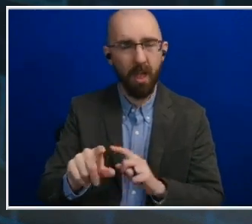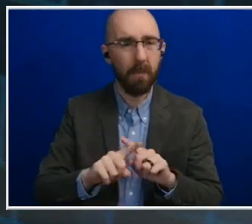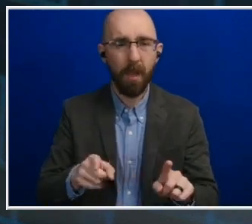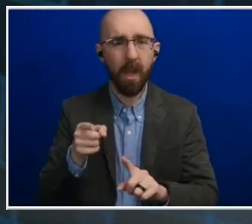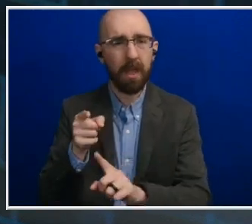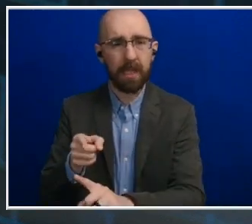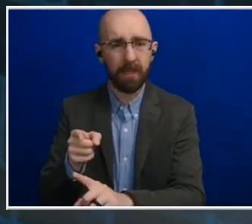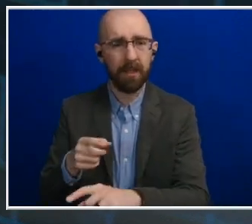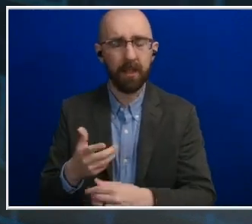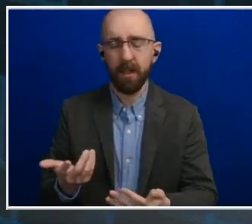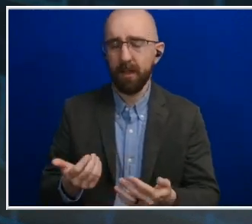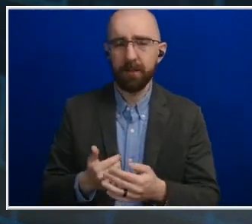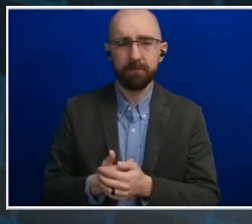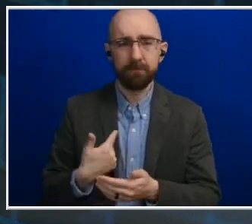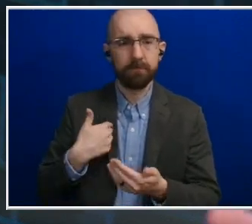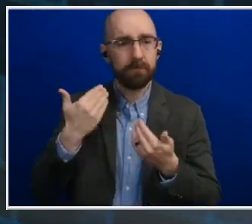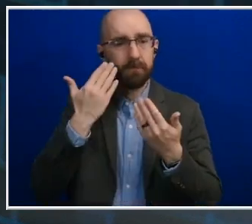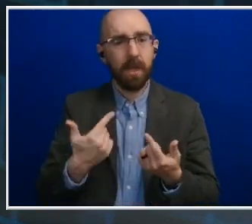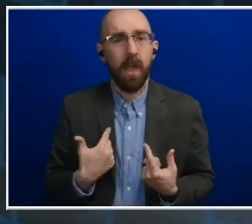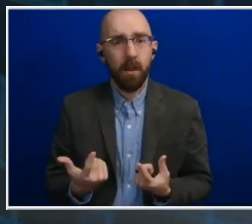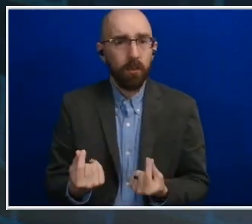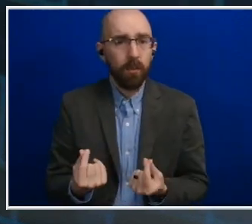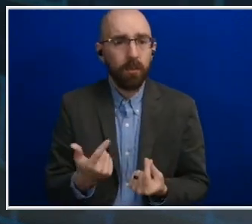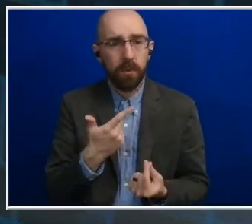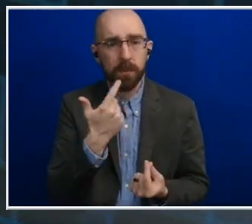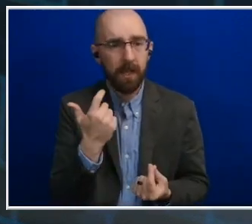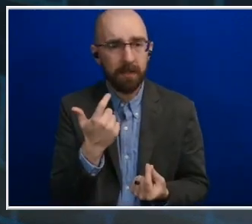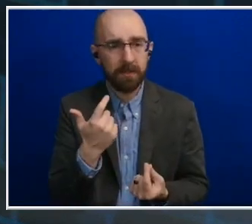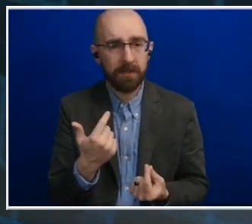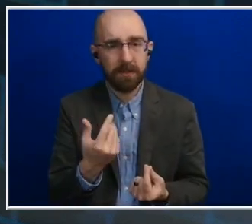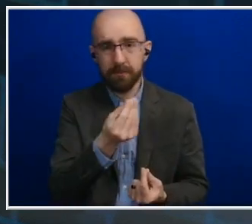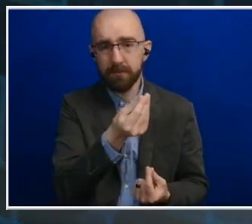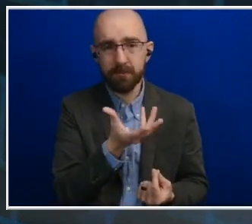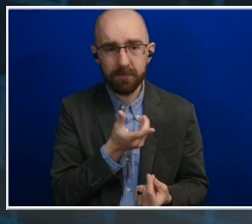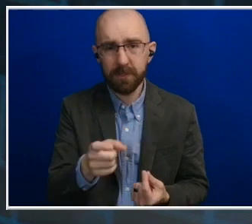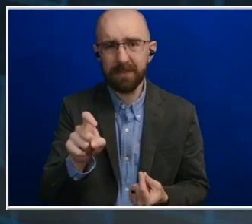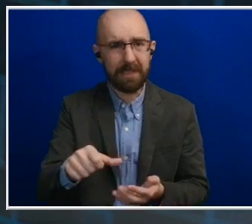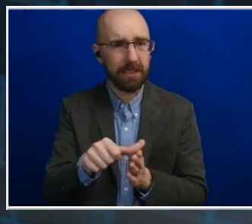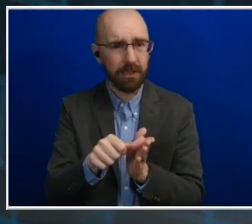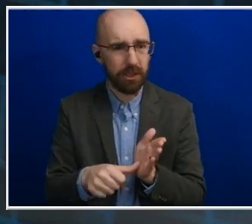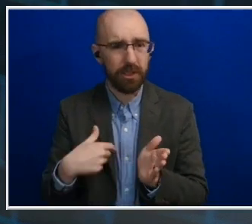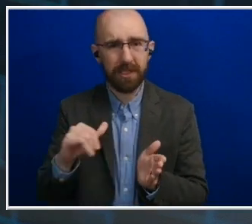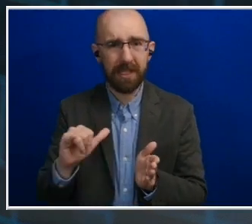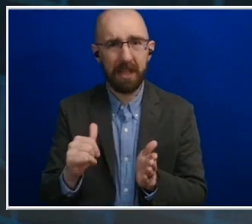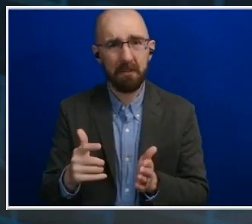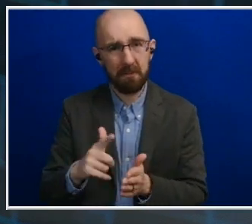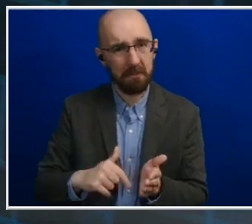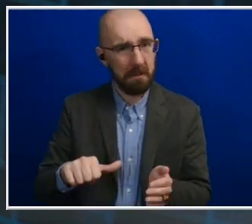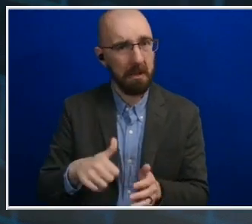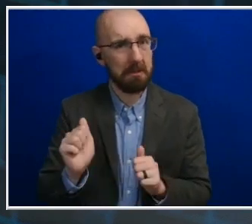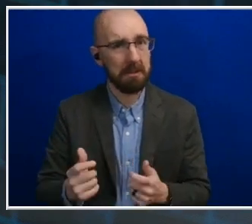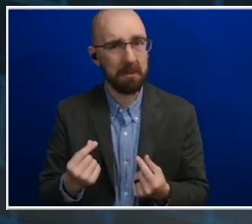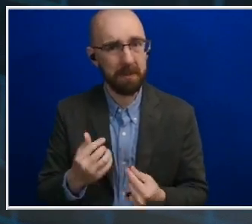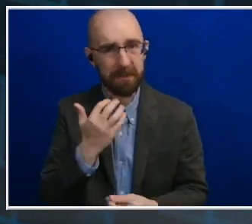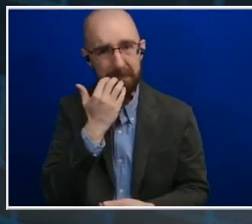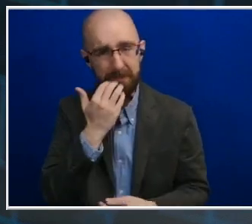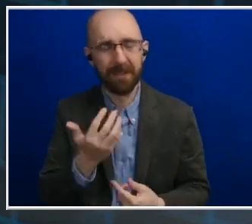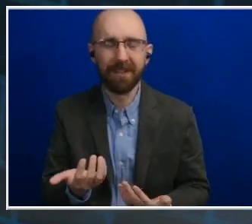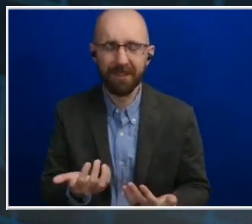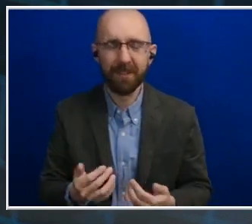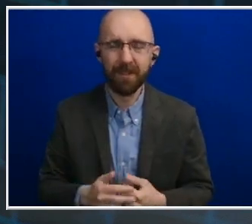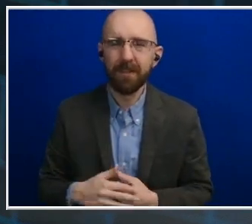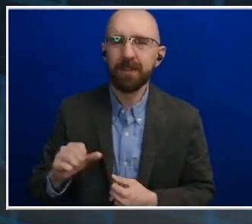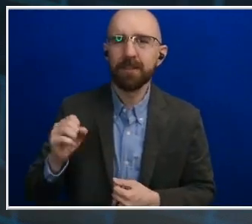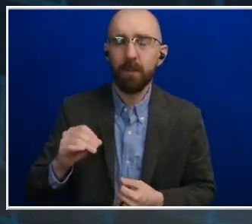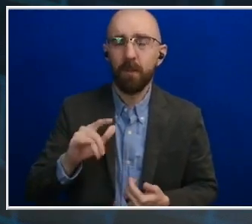didn't know what to do because I was told, you need surgery. And I was like, well, what else can we do? And so actually, at